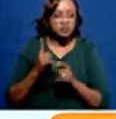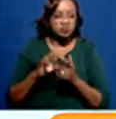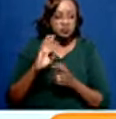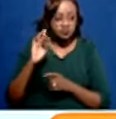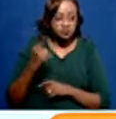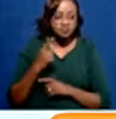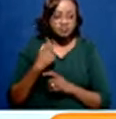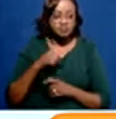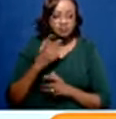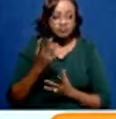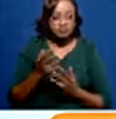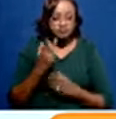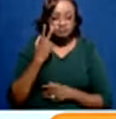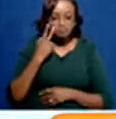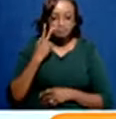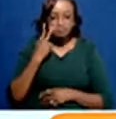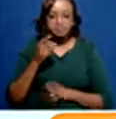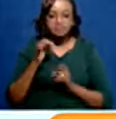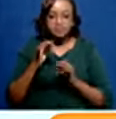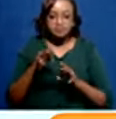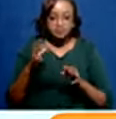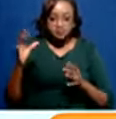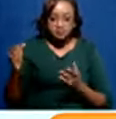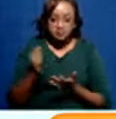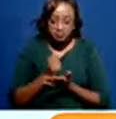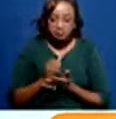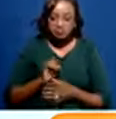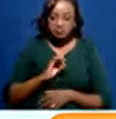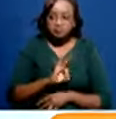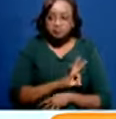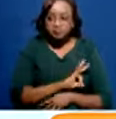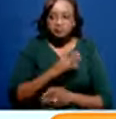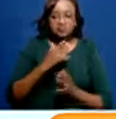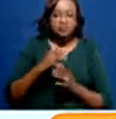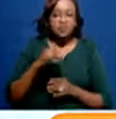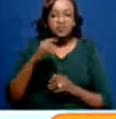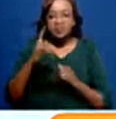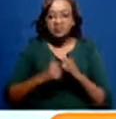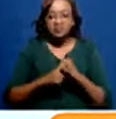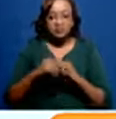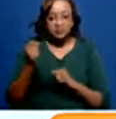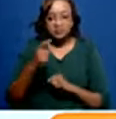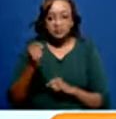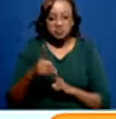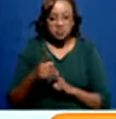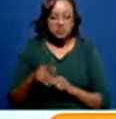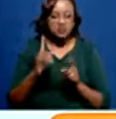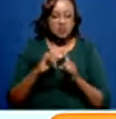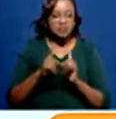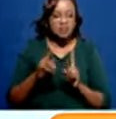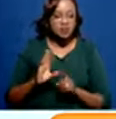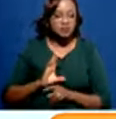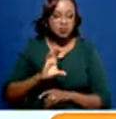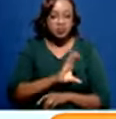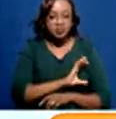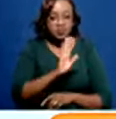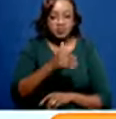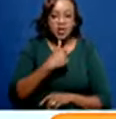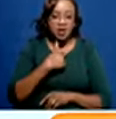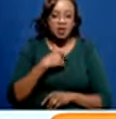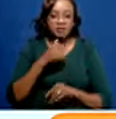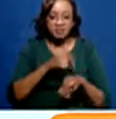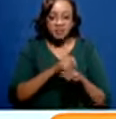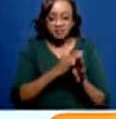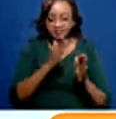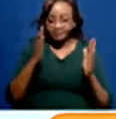initially. In terms of being able to onboard staff officially, I can see that in the next 3 to 6 months. So the transition committee has got a time frame of